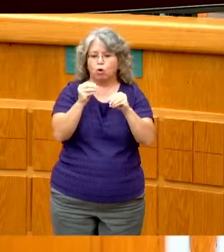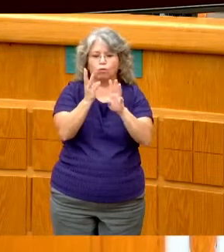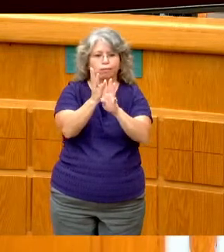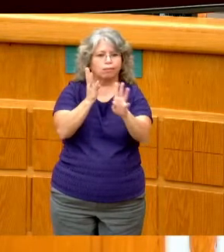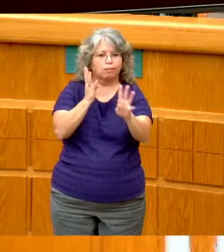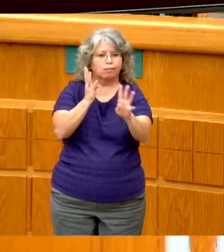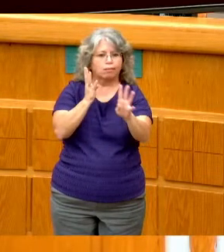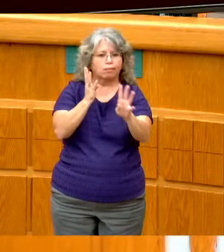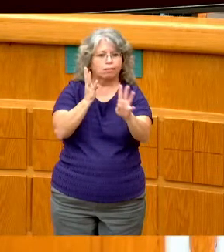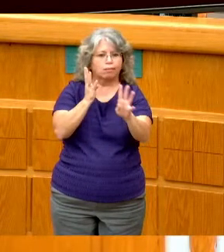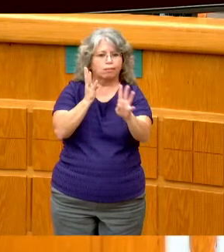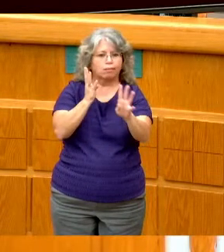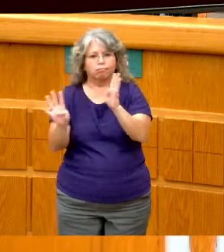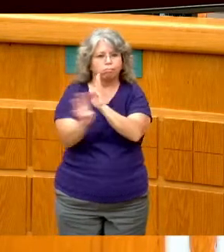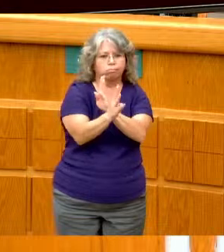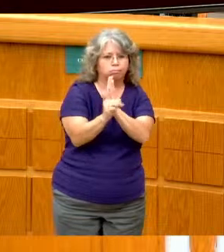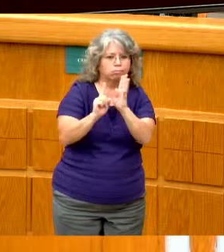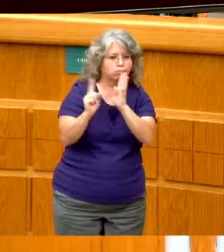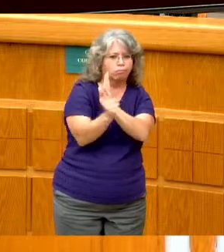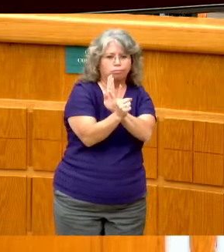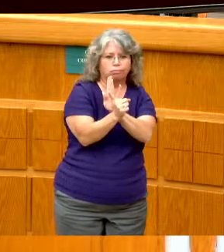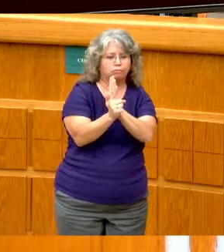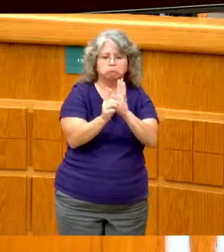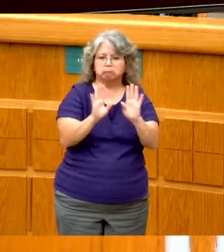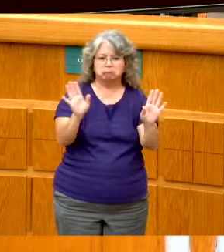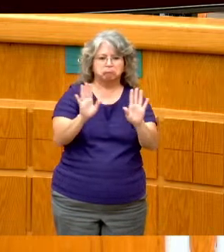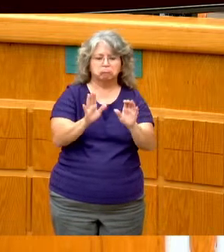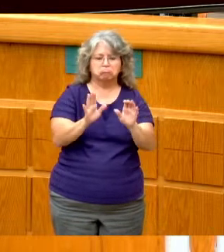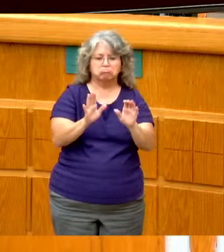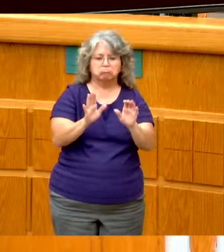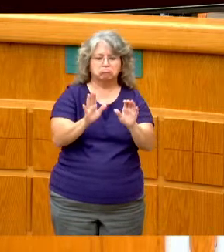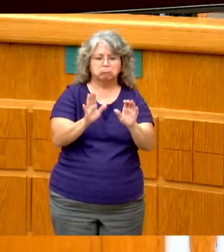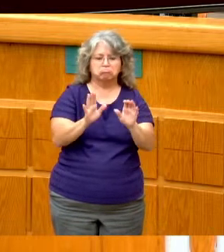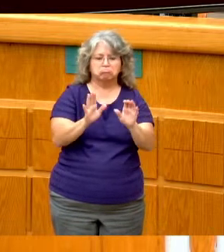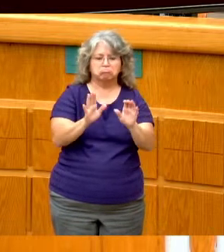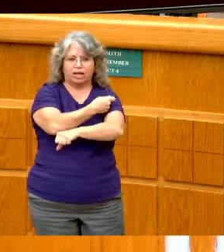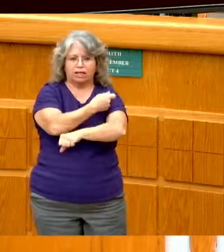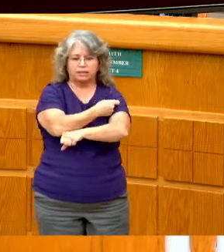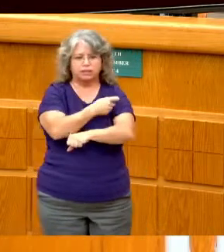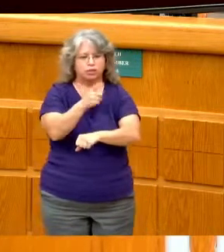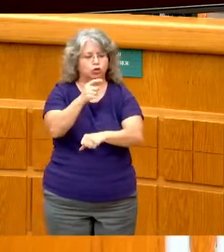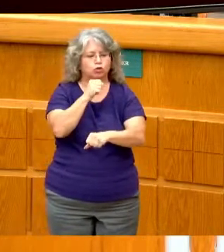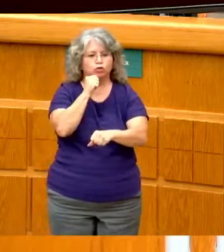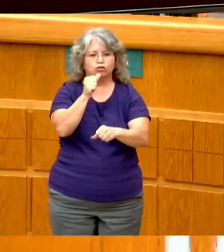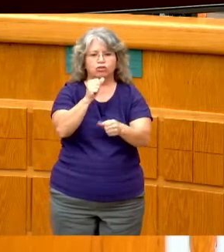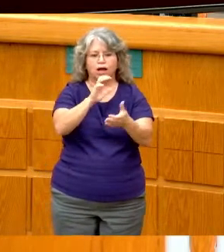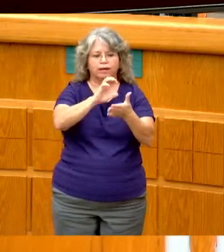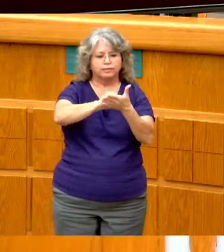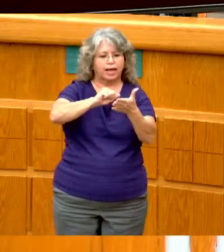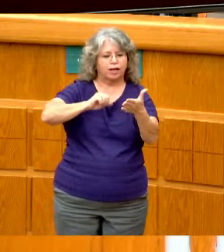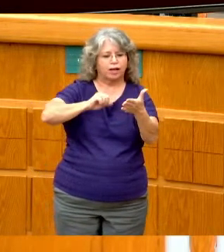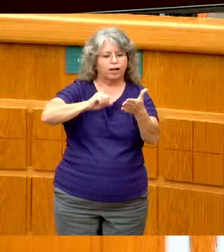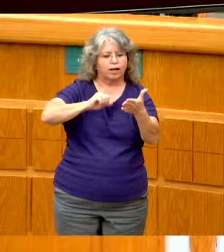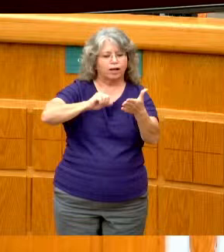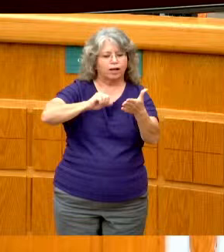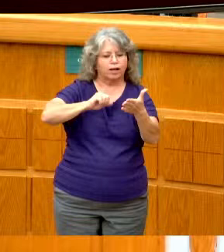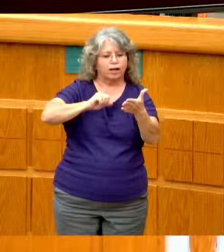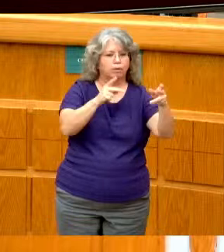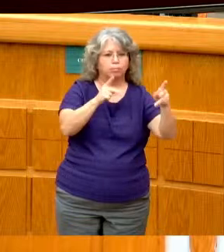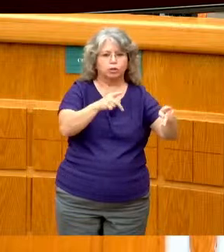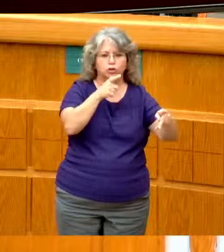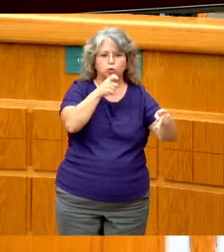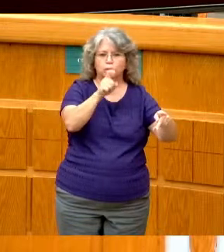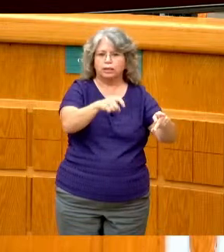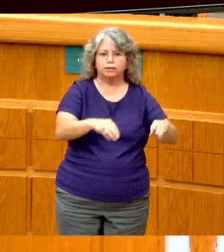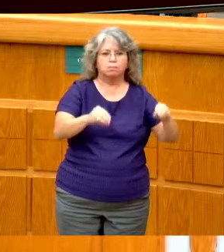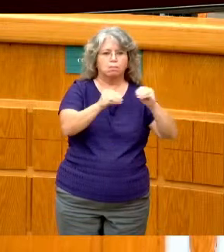us. I've said it before, and I'm going to say it again. You are not taking it away from anybody else that needs it more than